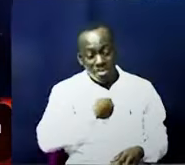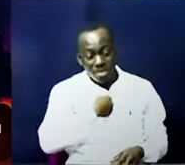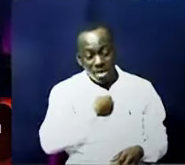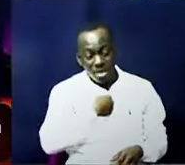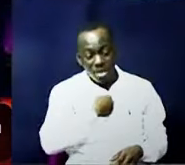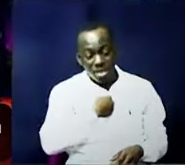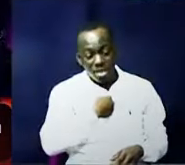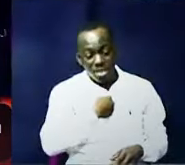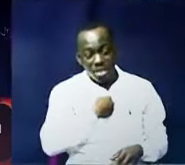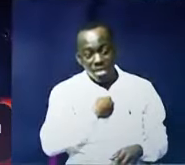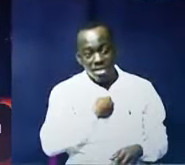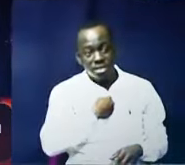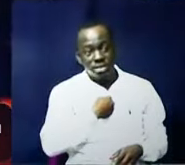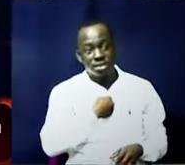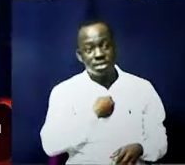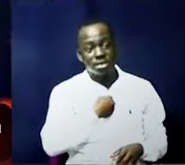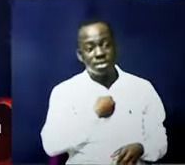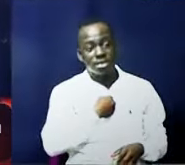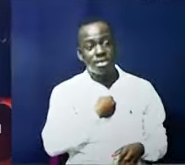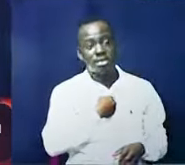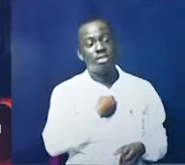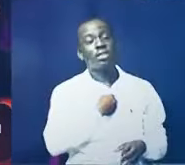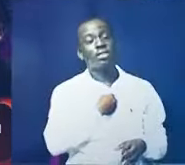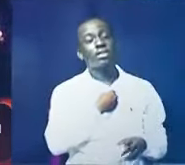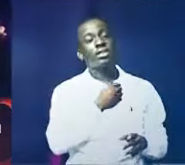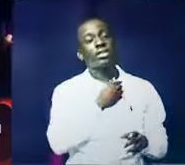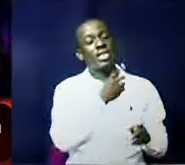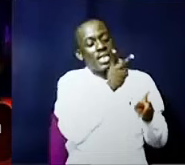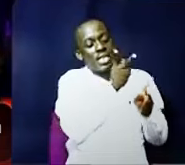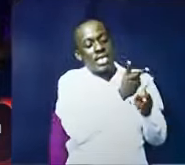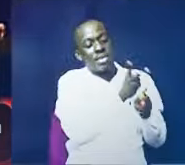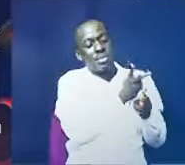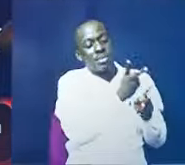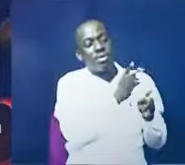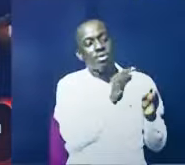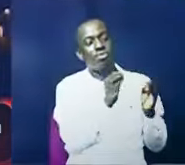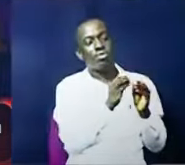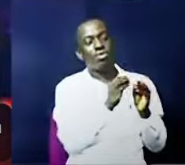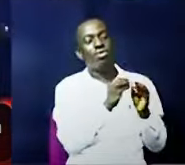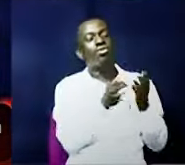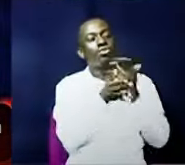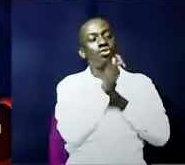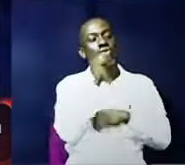uphold. Now God is saying that he's going to uphold his servant.